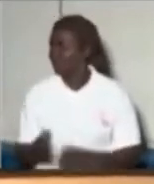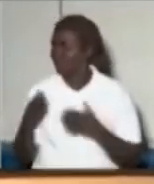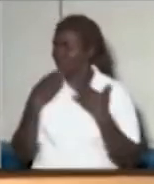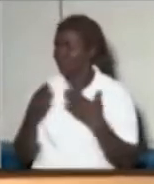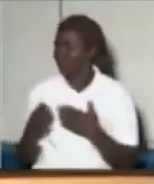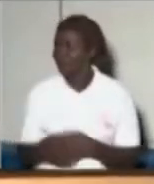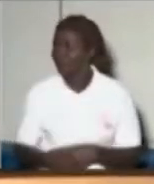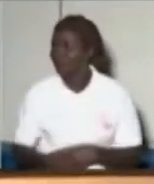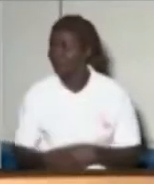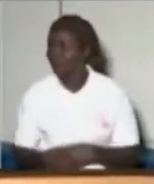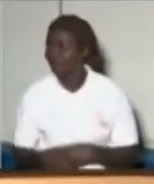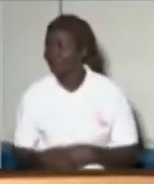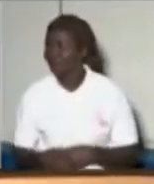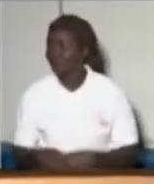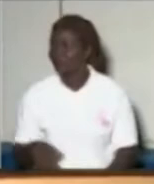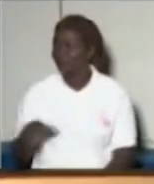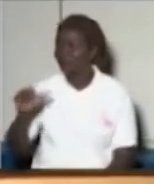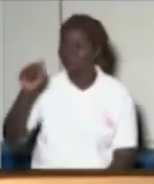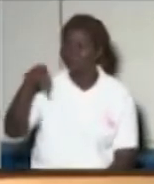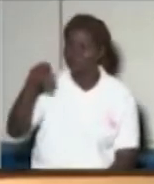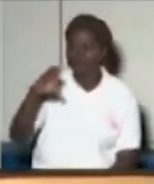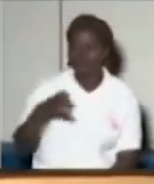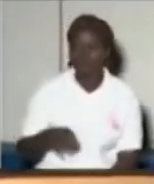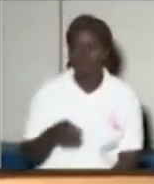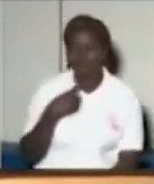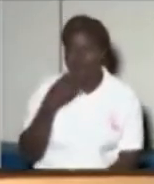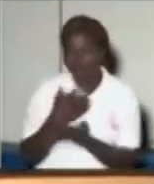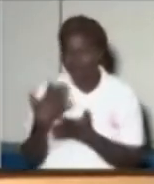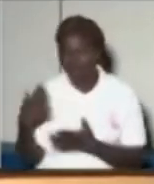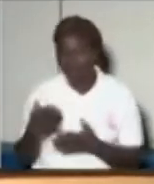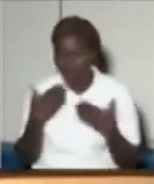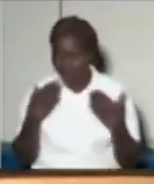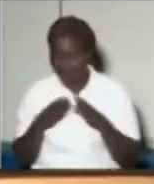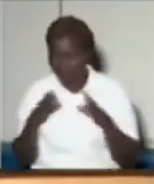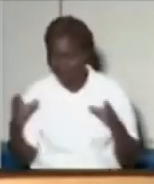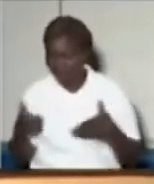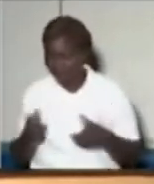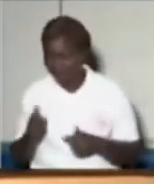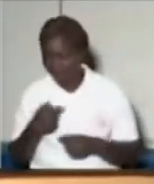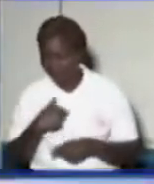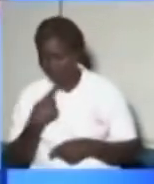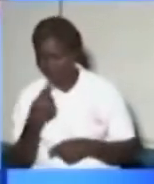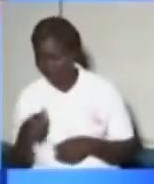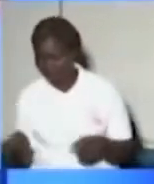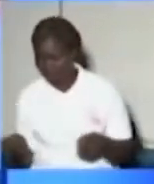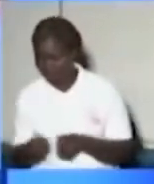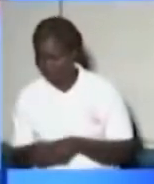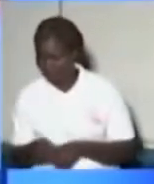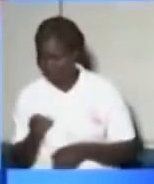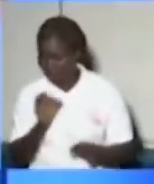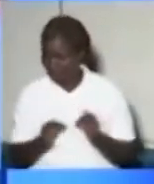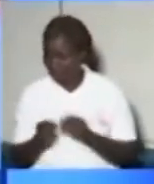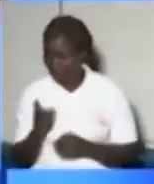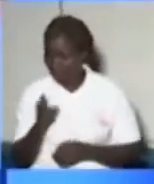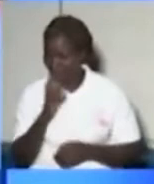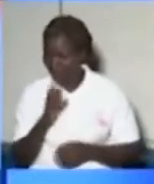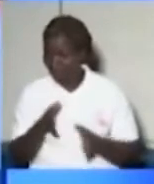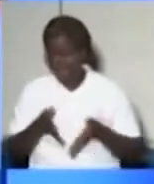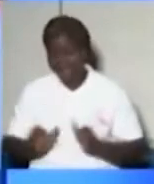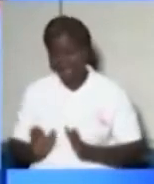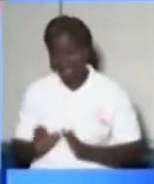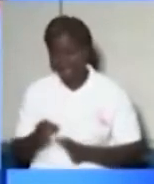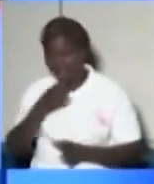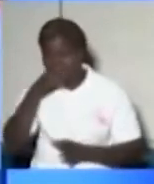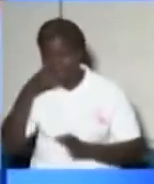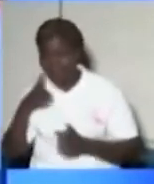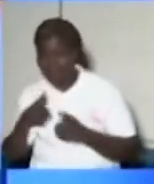you. Candidate of the APC. Thank you very much. Let me say also that if you allow criminals